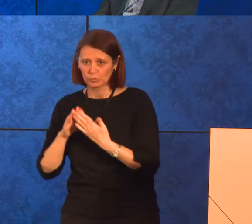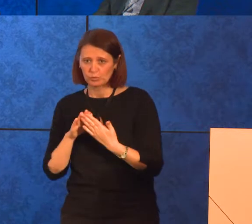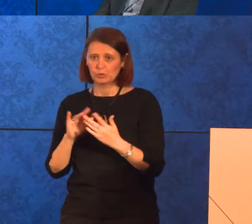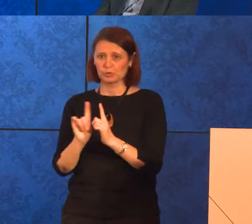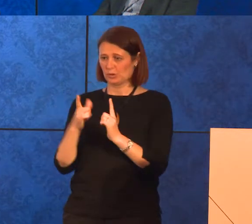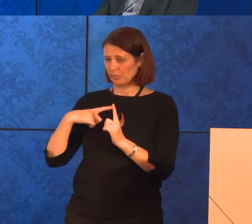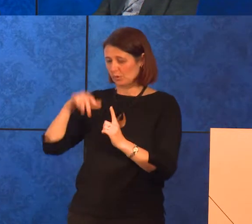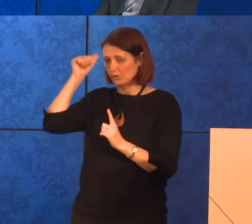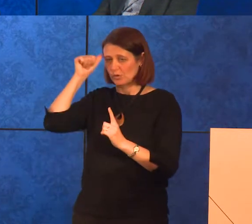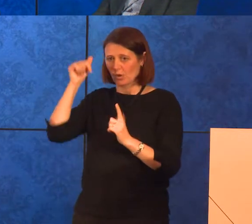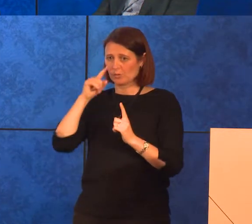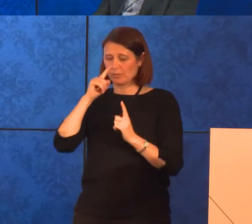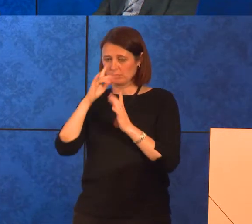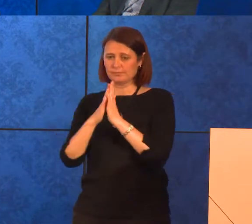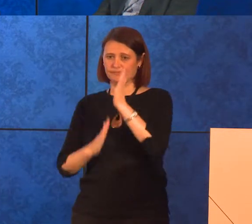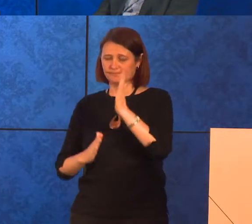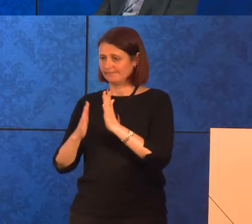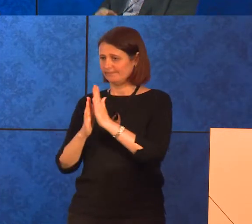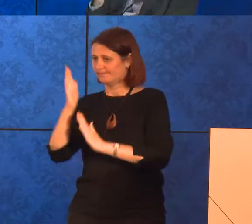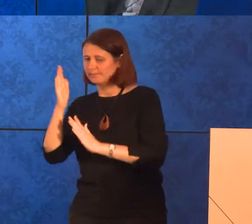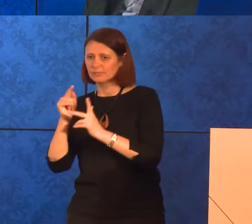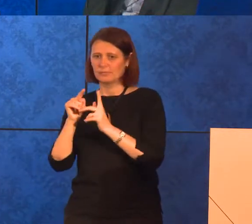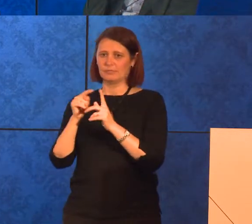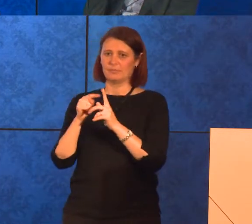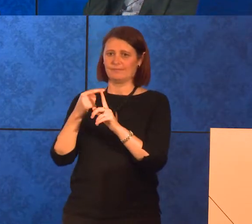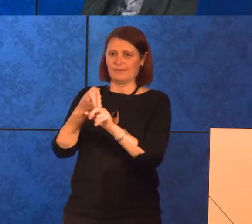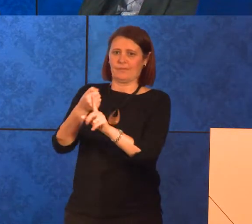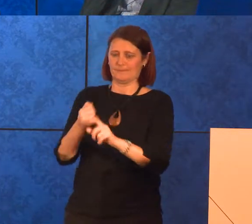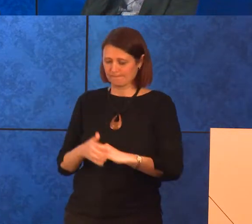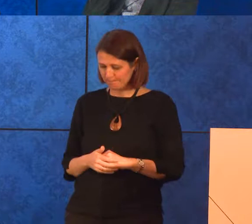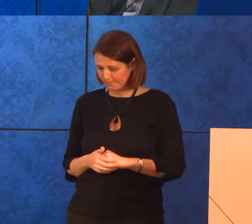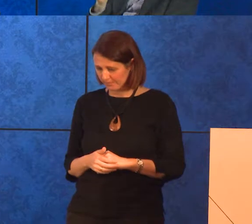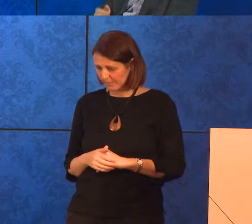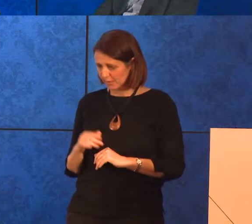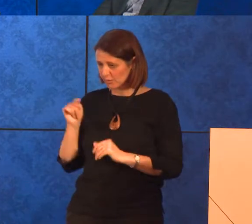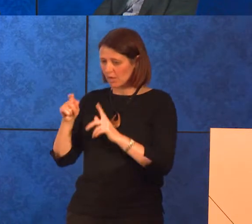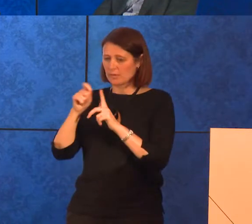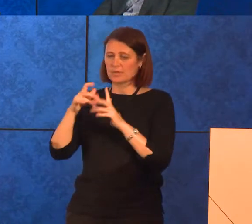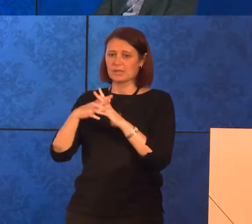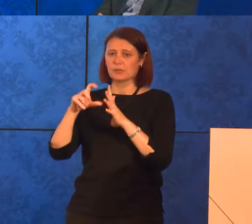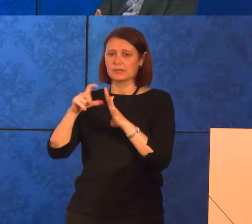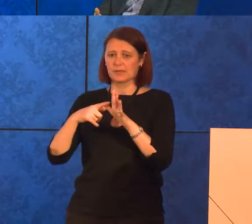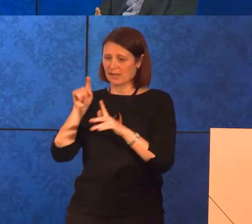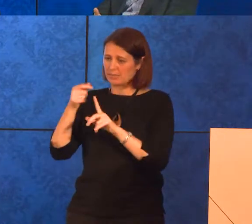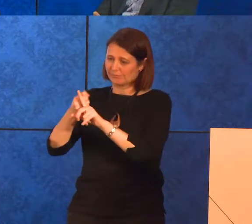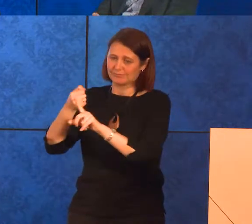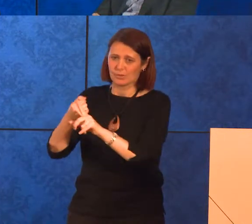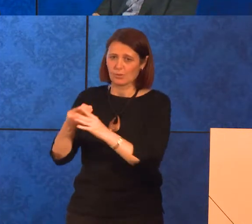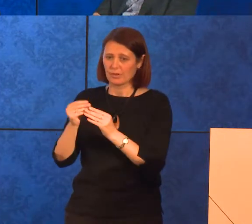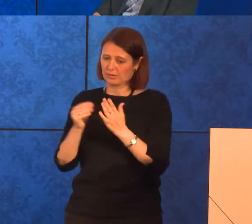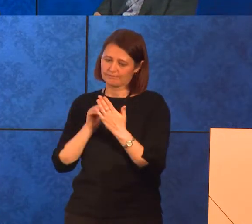that people are disproportionately affected. PWDA has been advocating on this pretty strongly. We've put out a